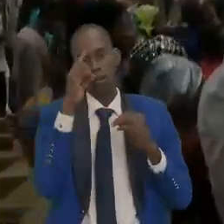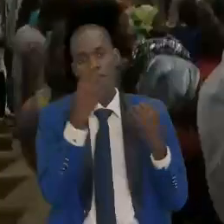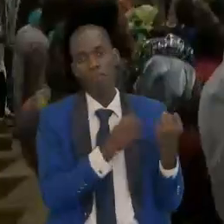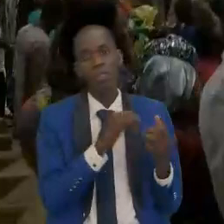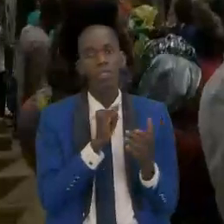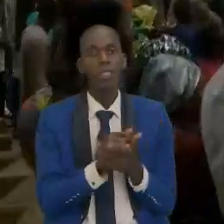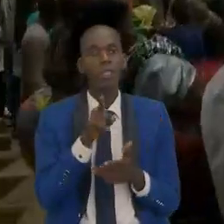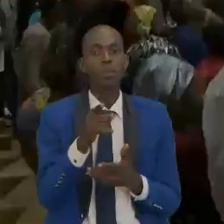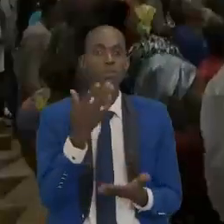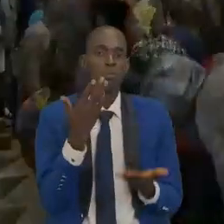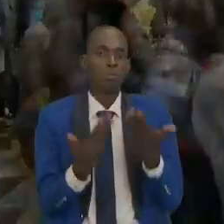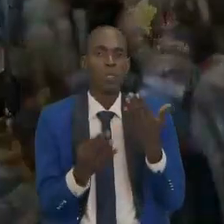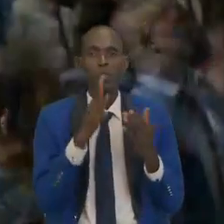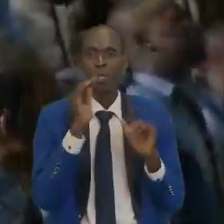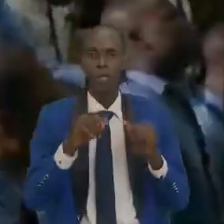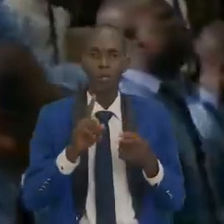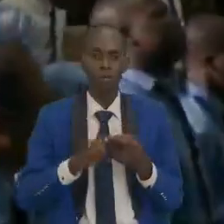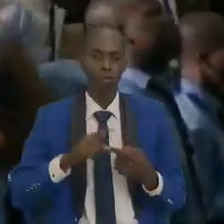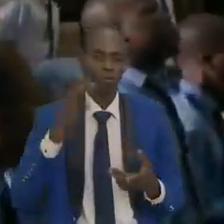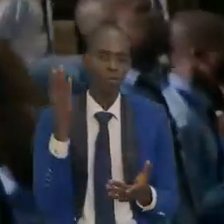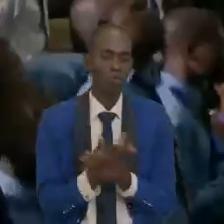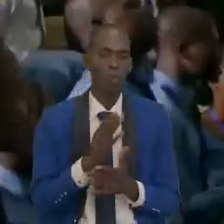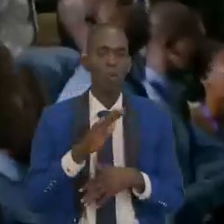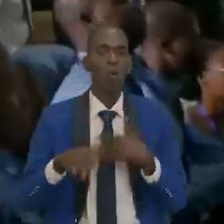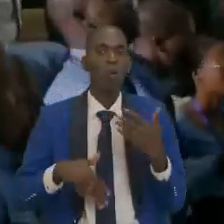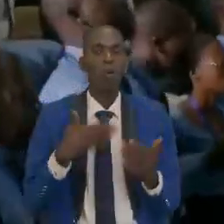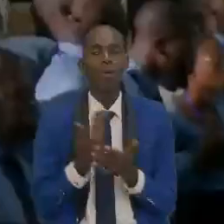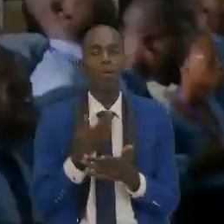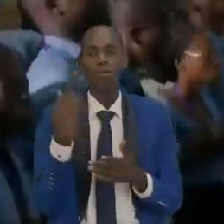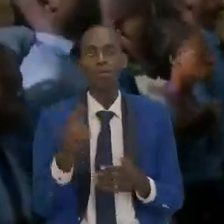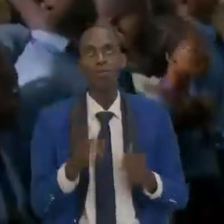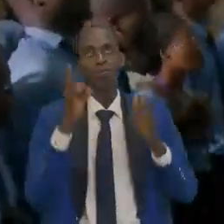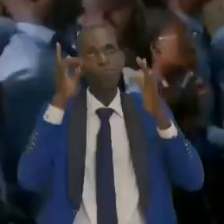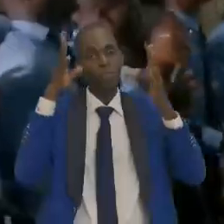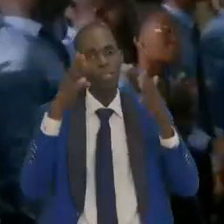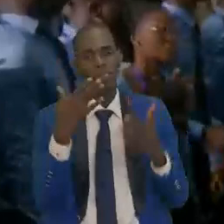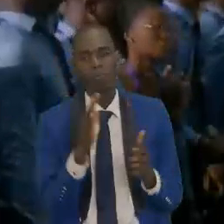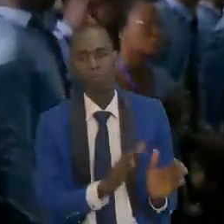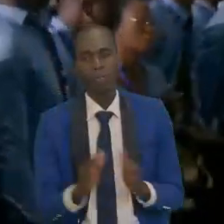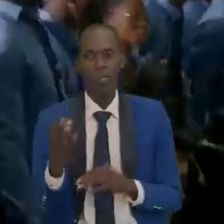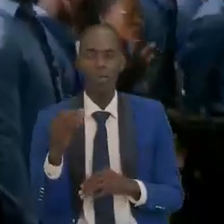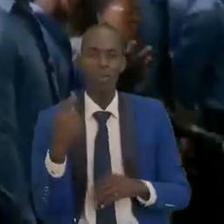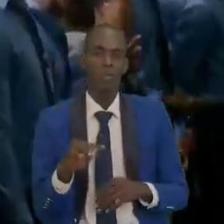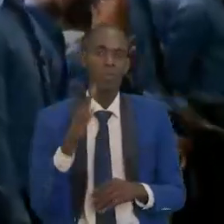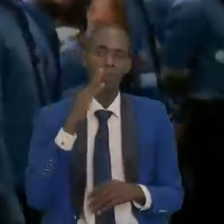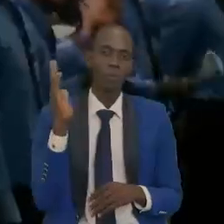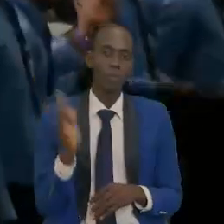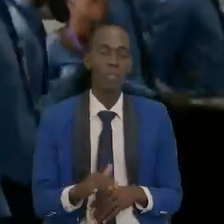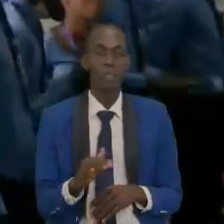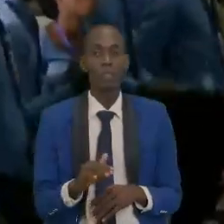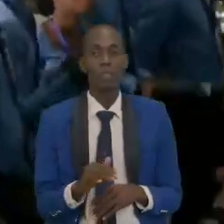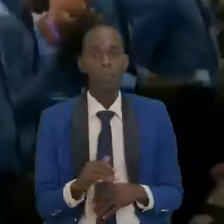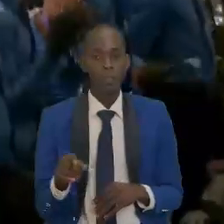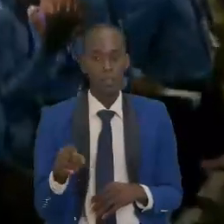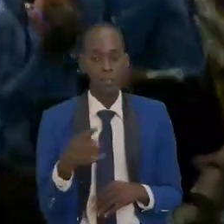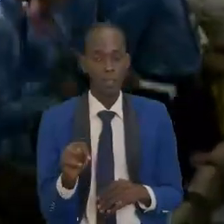may be able to quench on the faridas of the wicked faith will see you